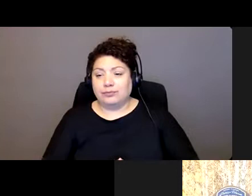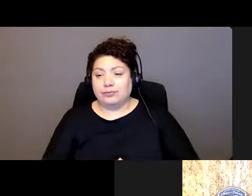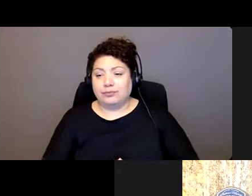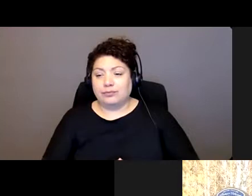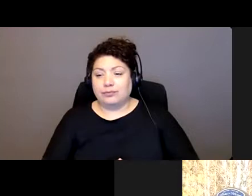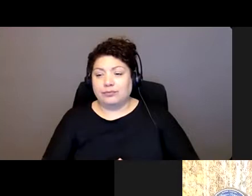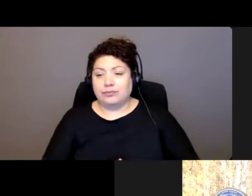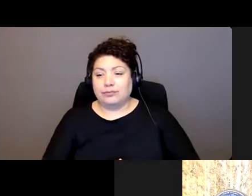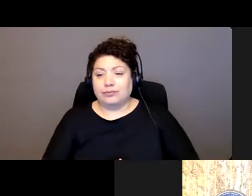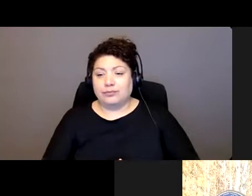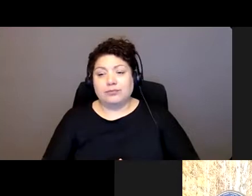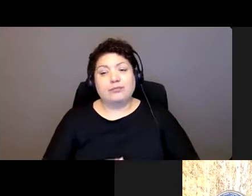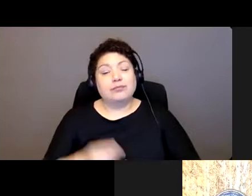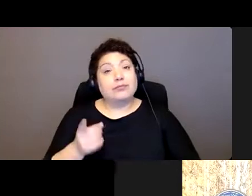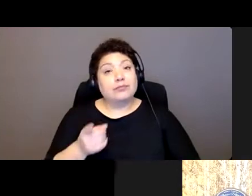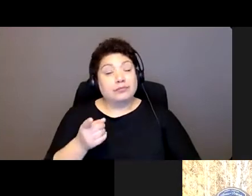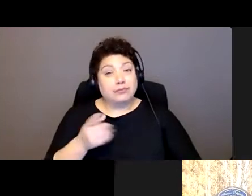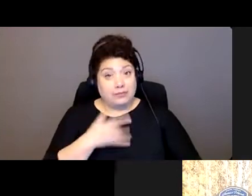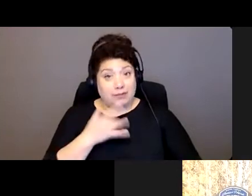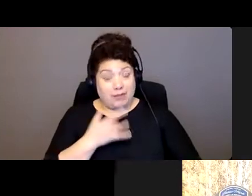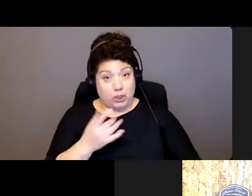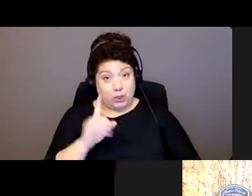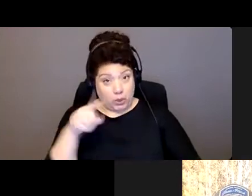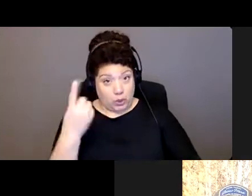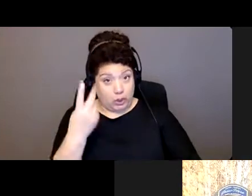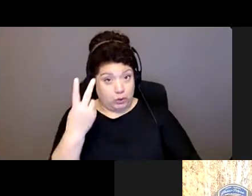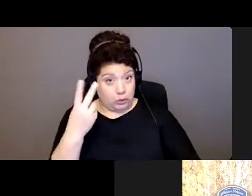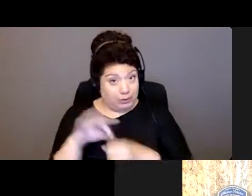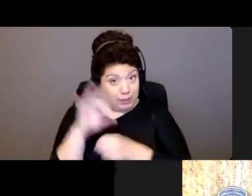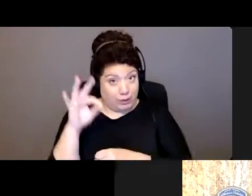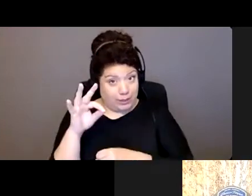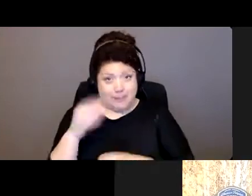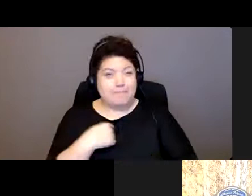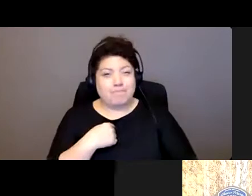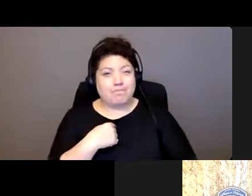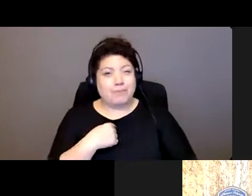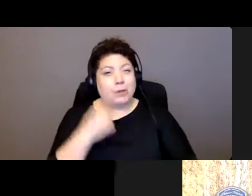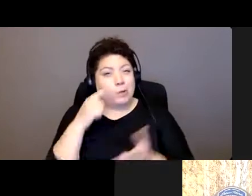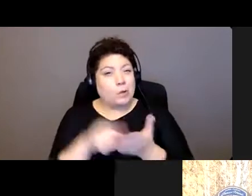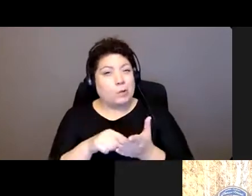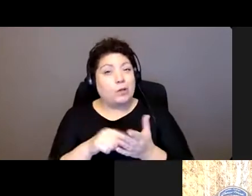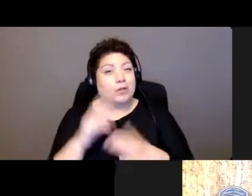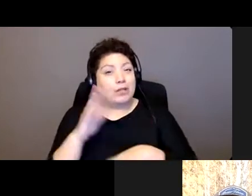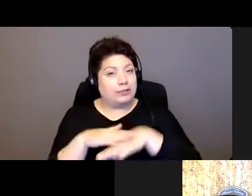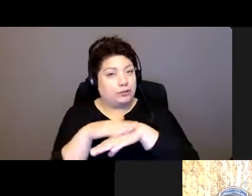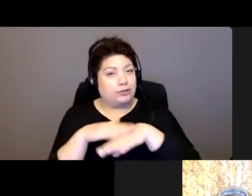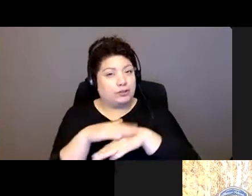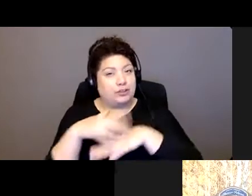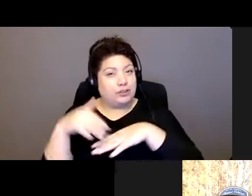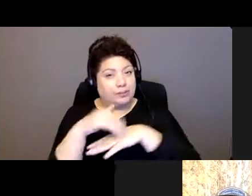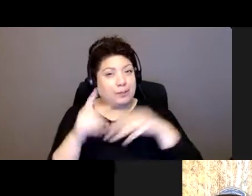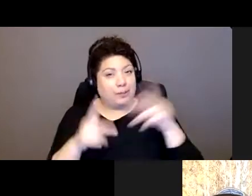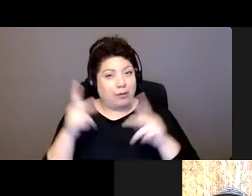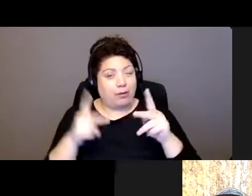I wouldn't say it was just Two-Spirit people. I would say that it was just Indigenous people is what I see. So there's a huge difference